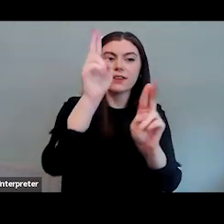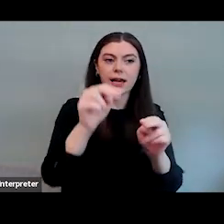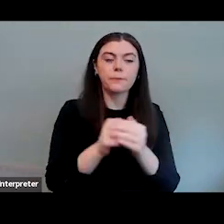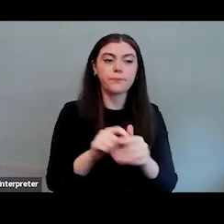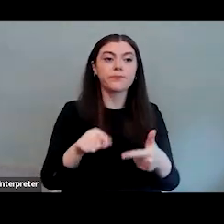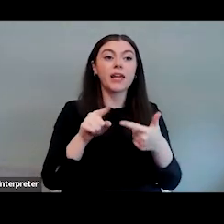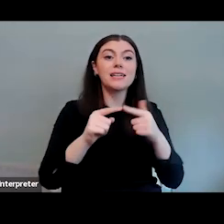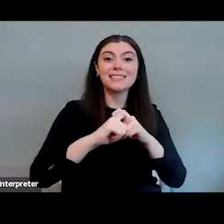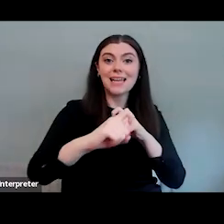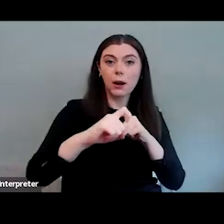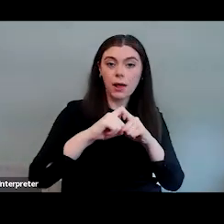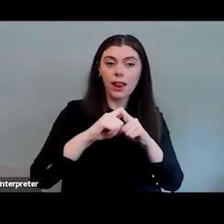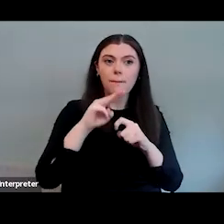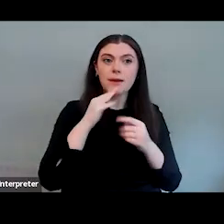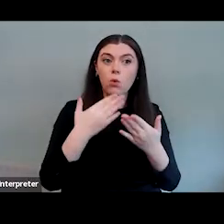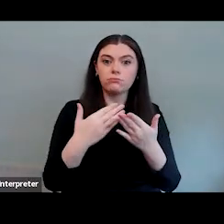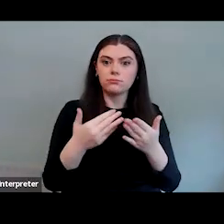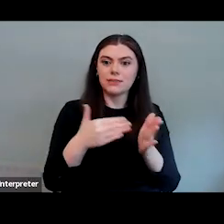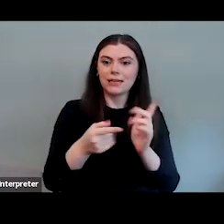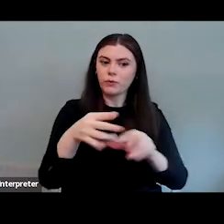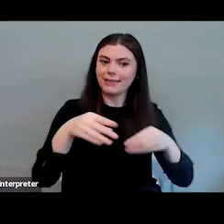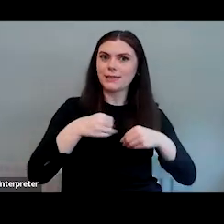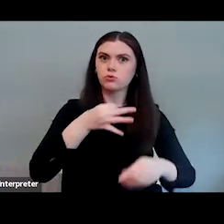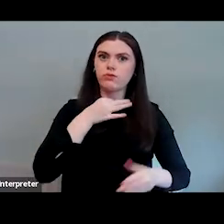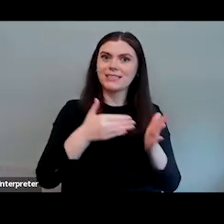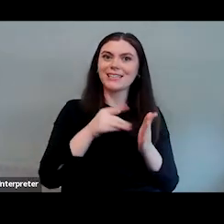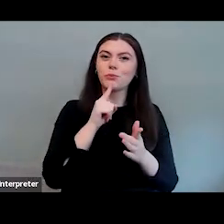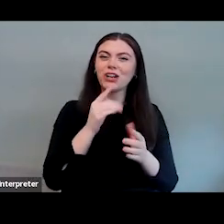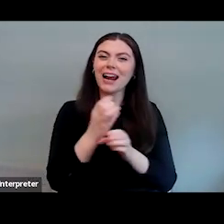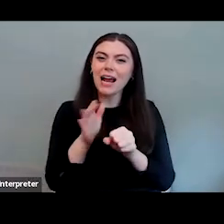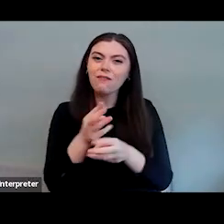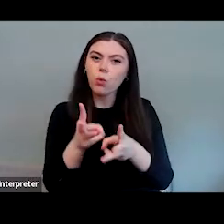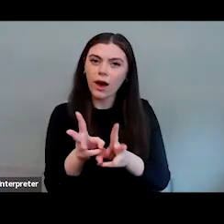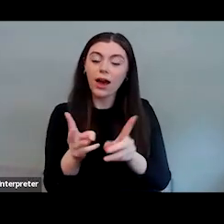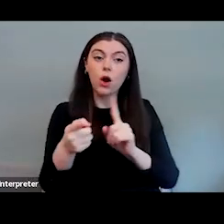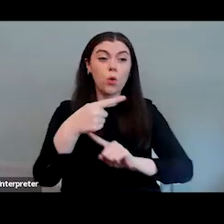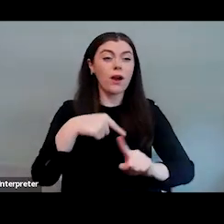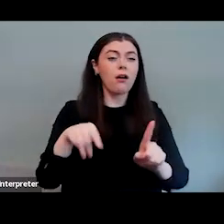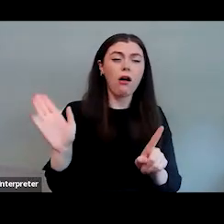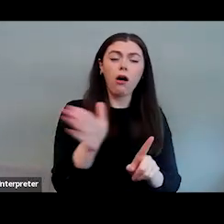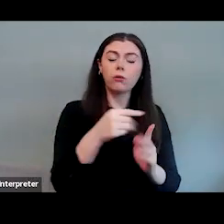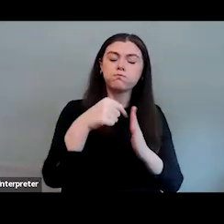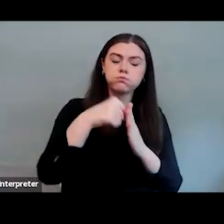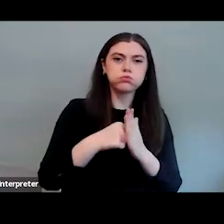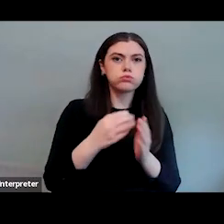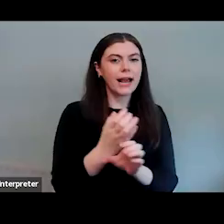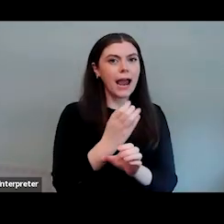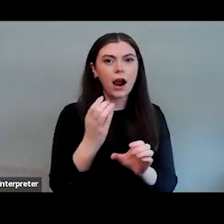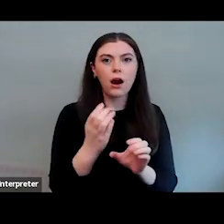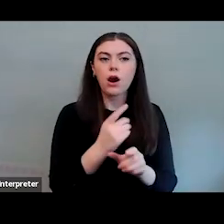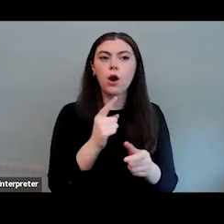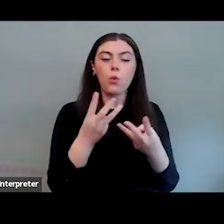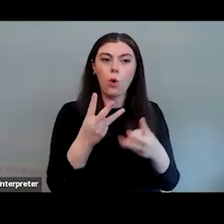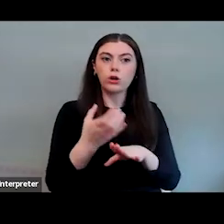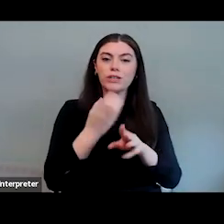sustainable means taking risks, but taking care, because we all deeply care, we all want to keep working,